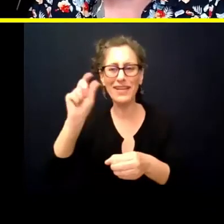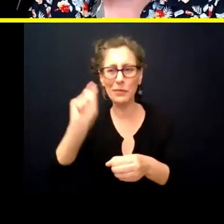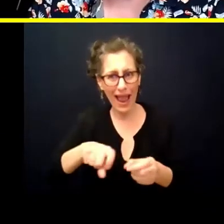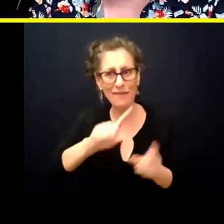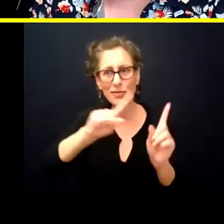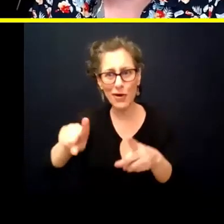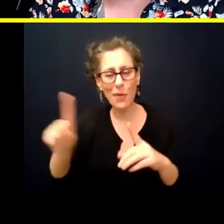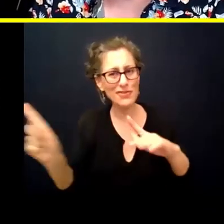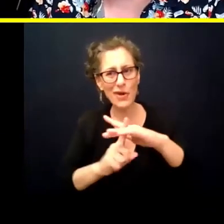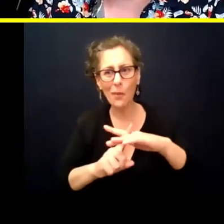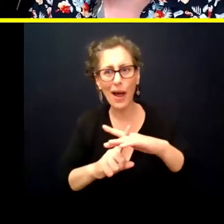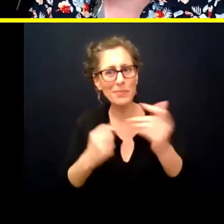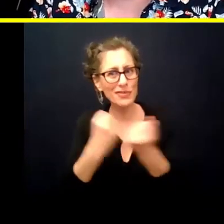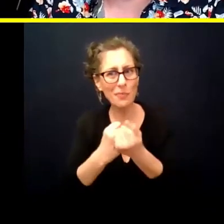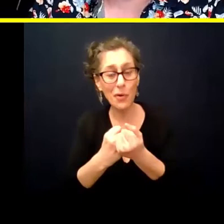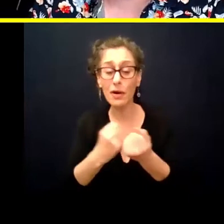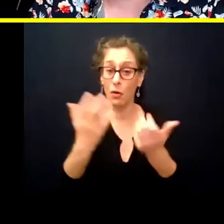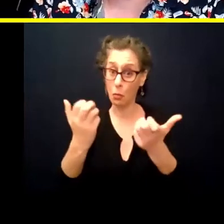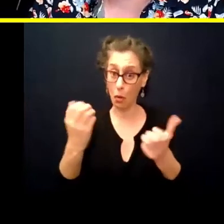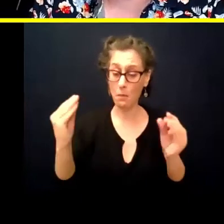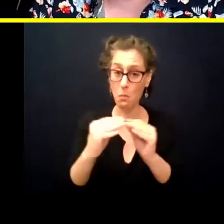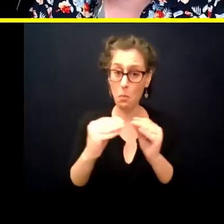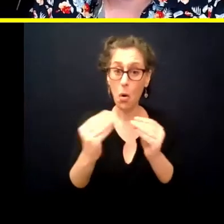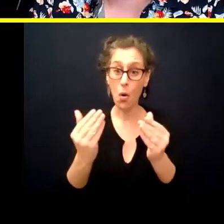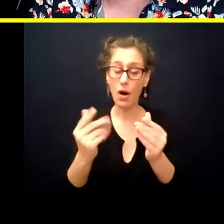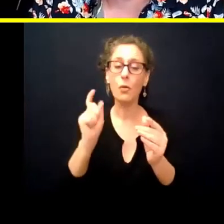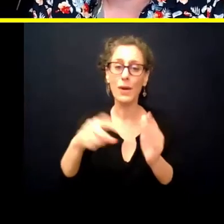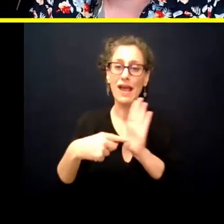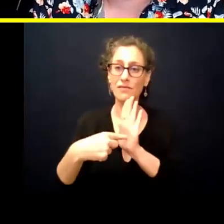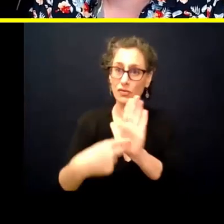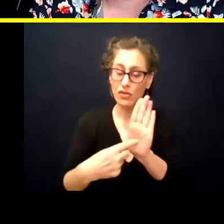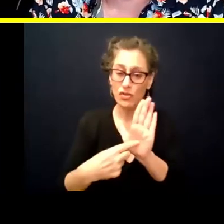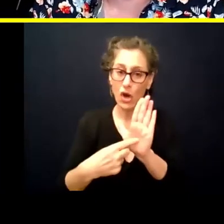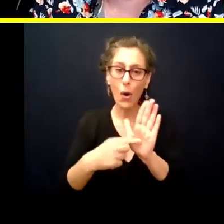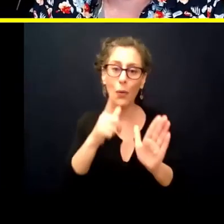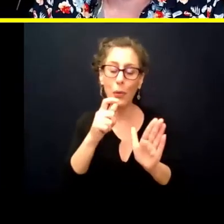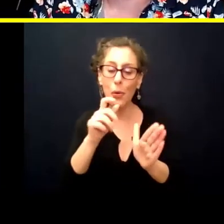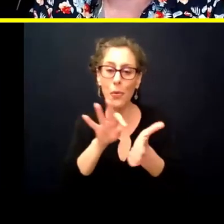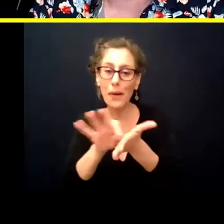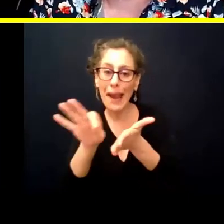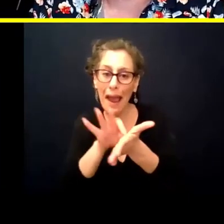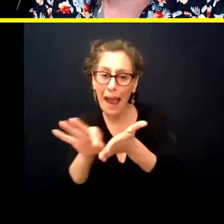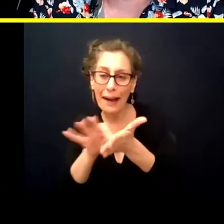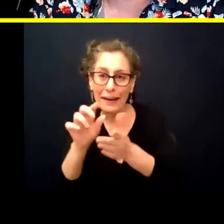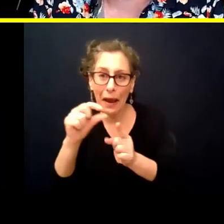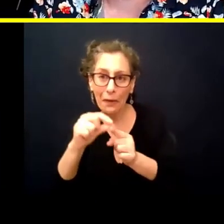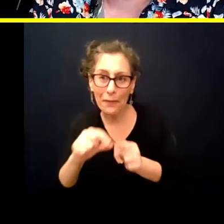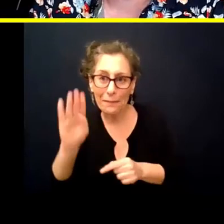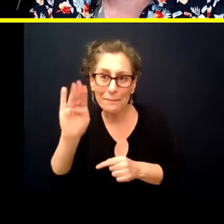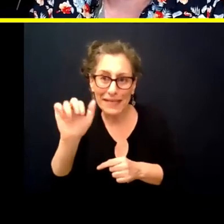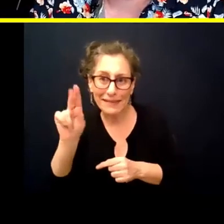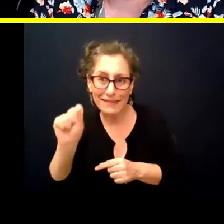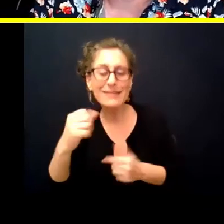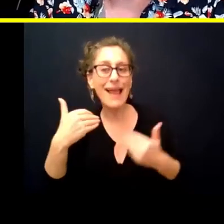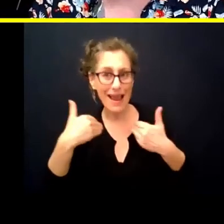You got to support it. If we want to see more, we got to show those bean counters that it's that there's a market and